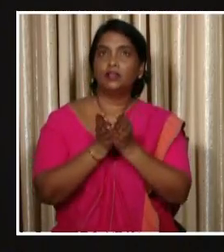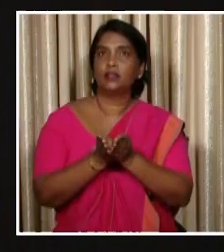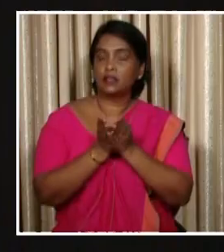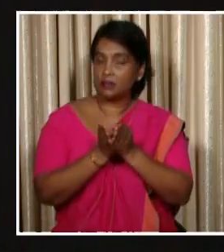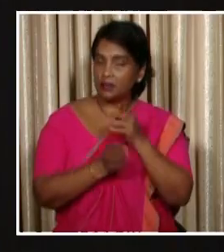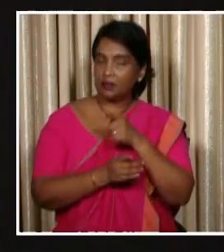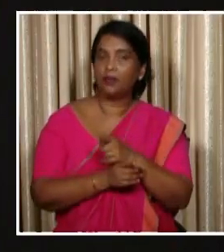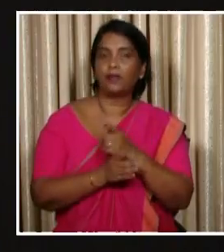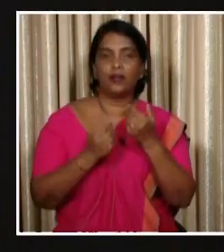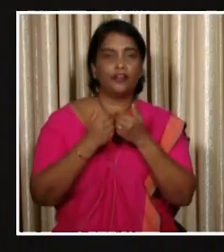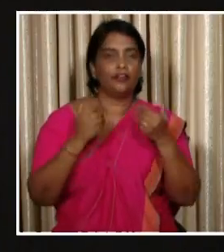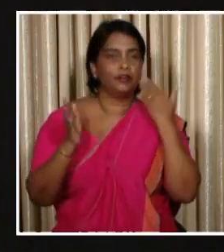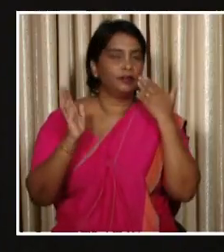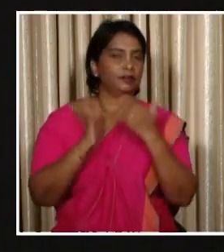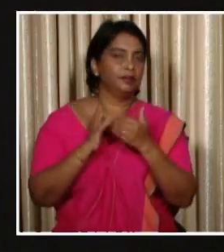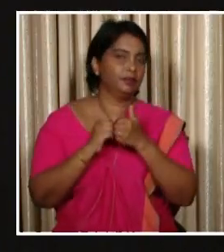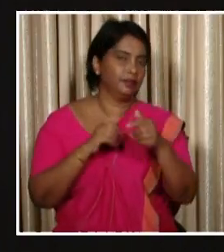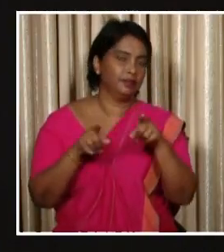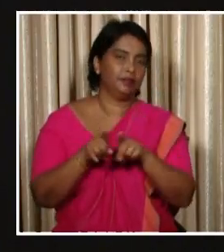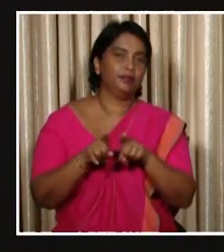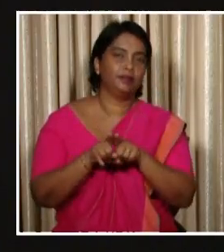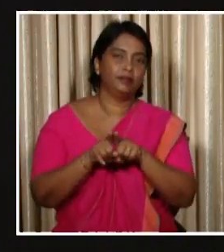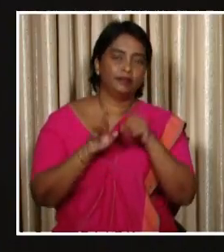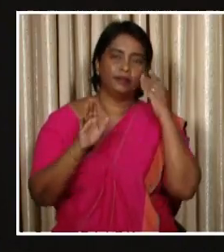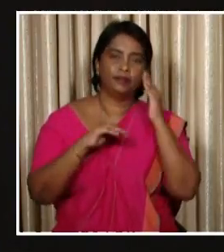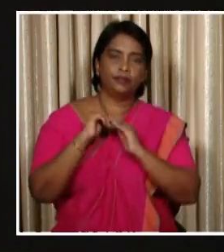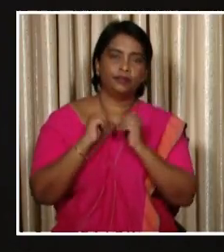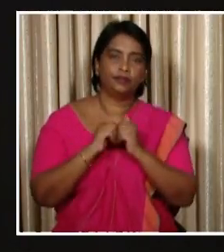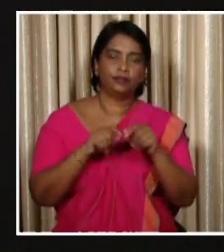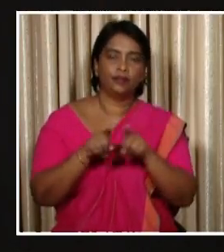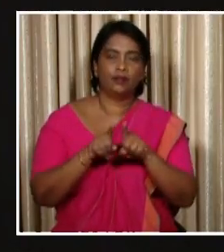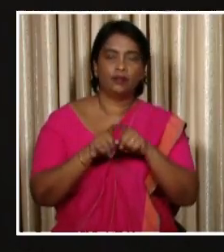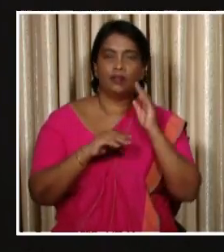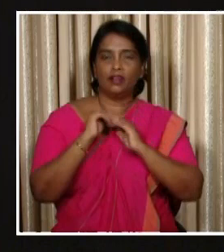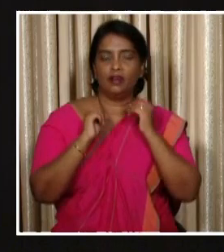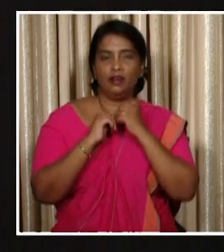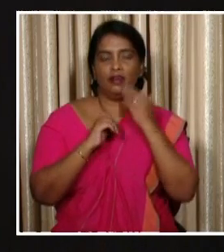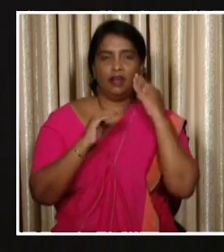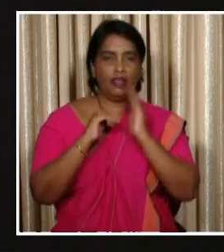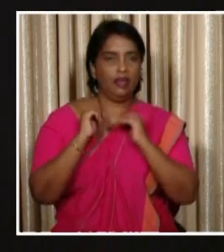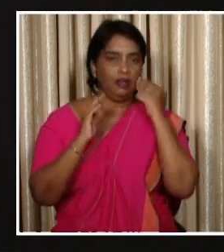from 16,000 millions in 2023 to